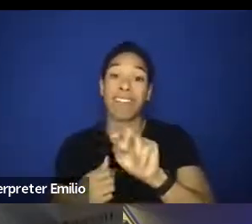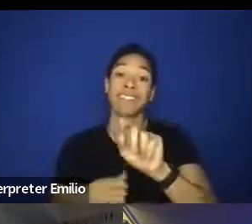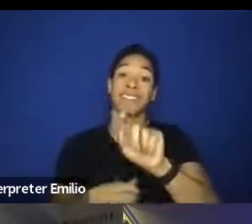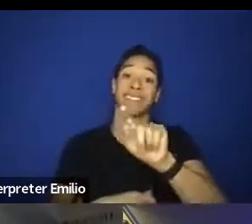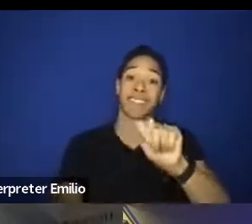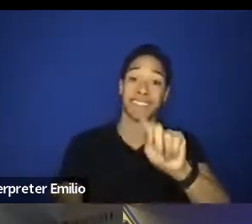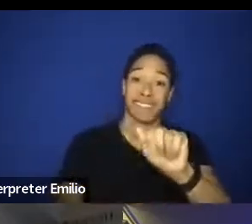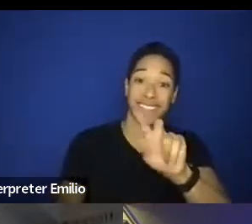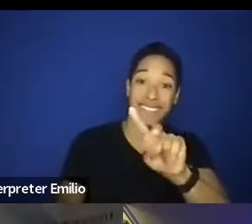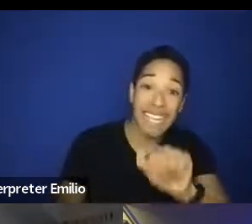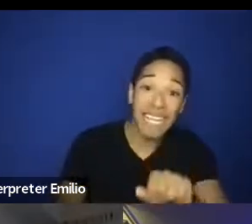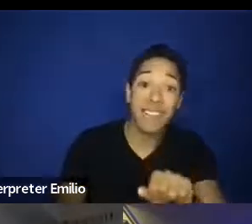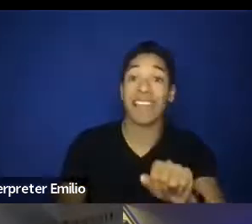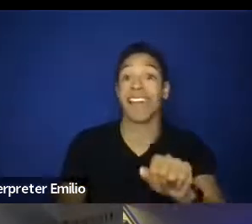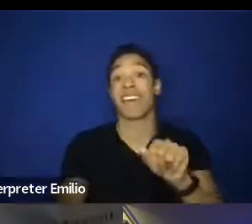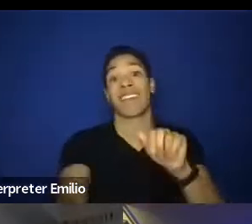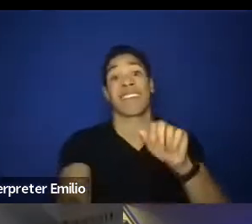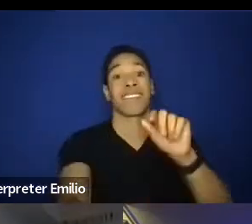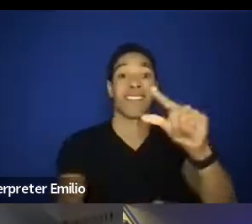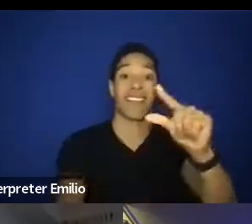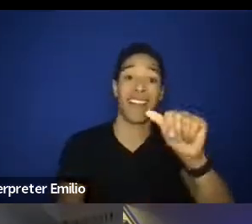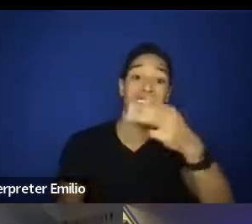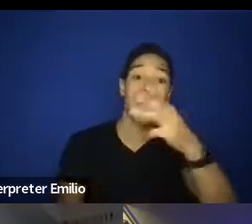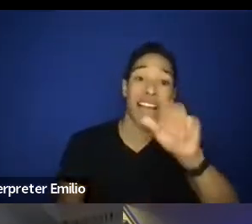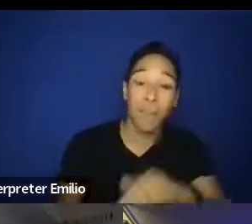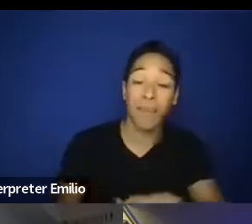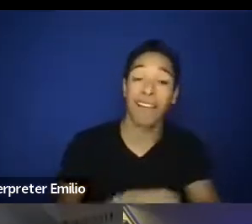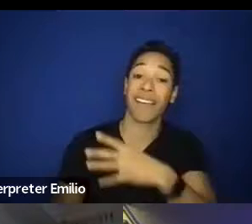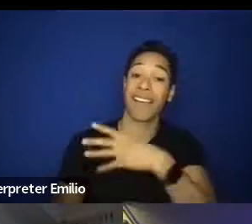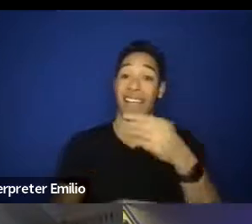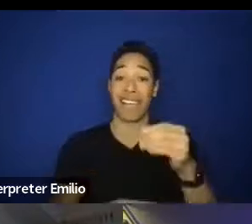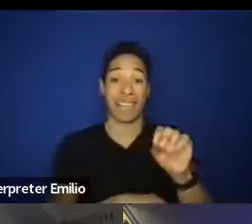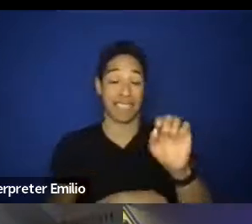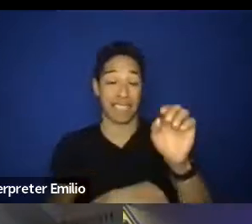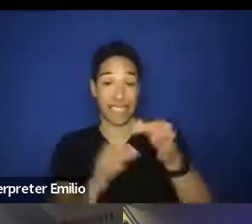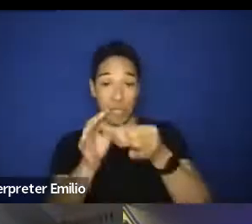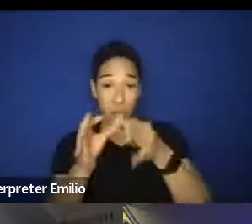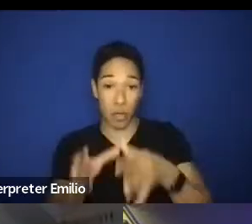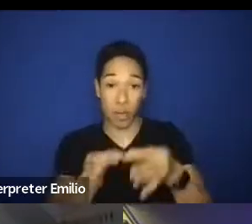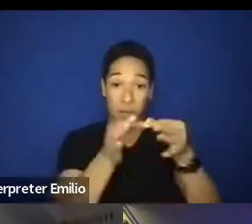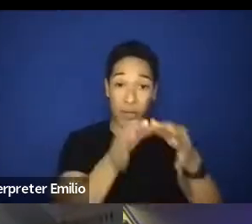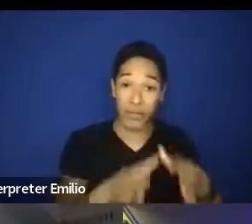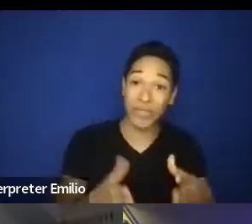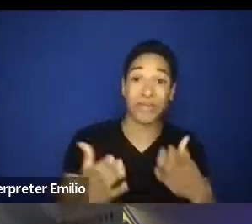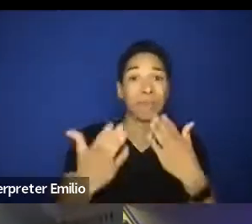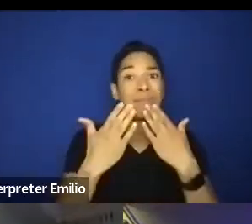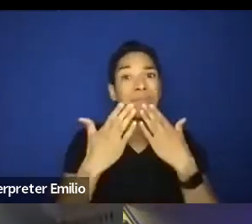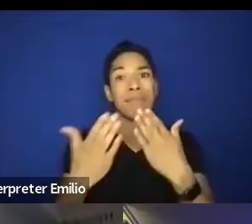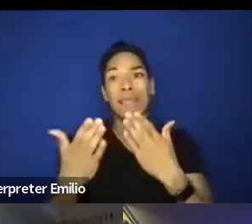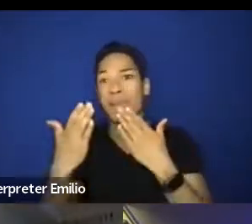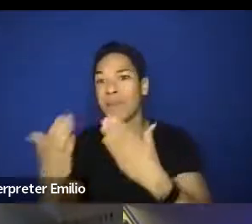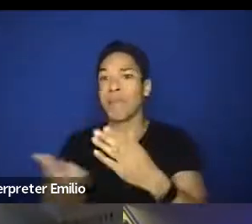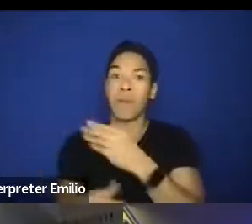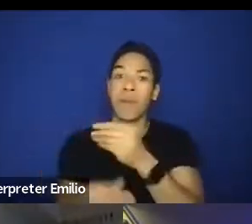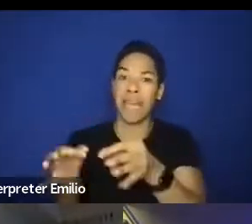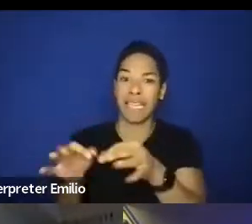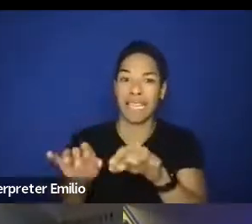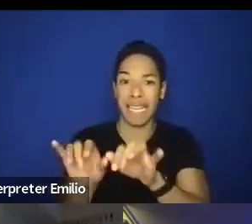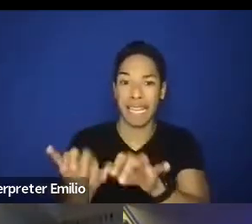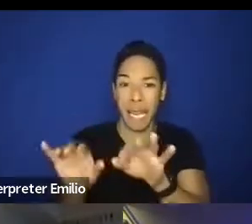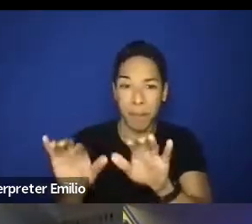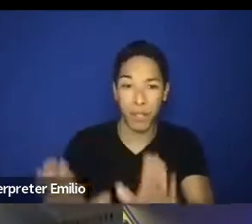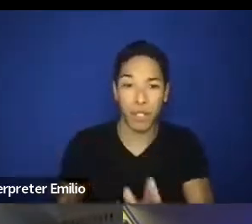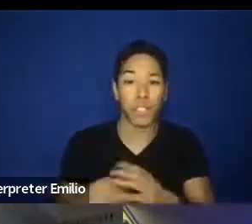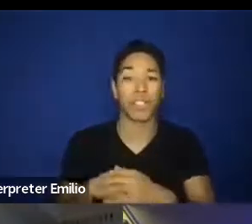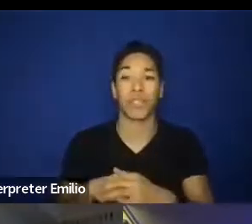all amazing. Thank you, Emilio. Thank you, Jamie. Thank you, our amazing captioner, Karen. And thank you for